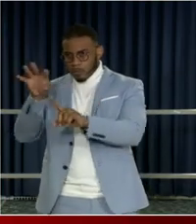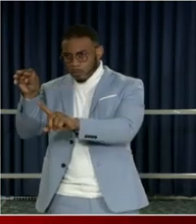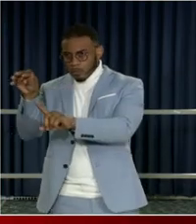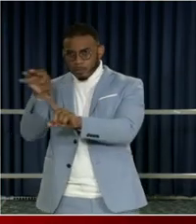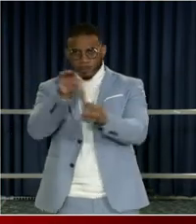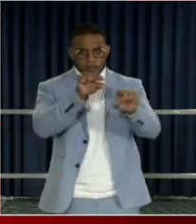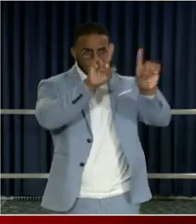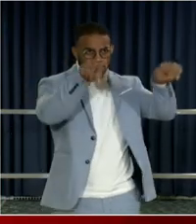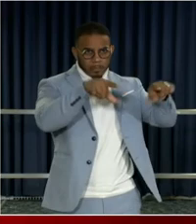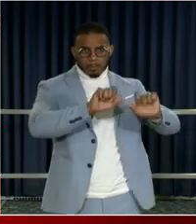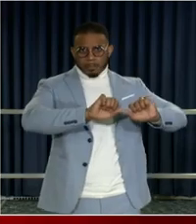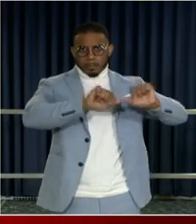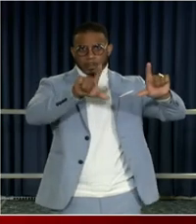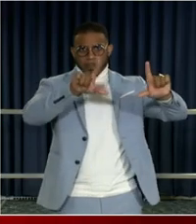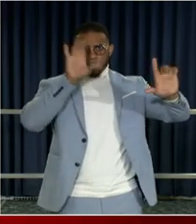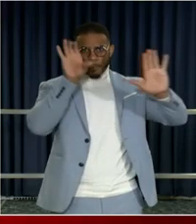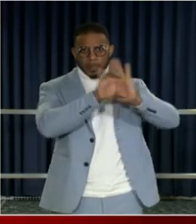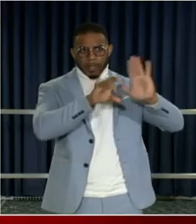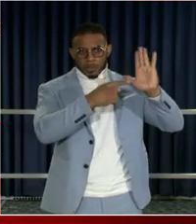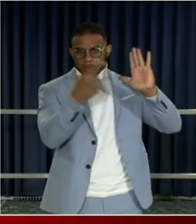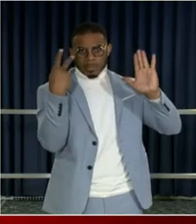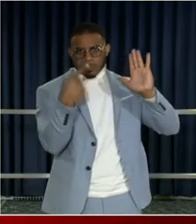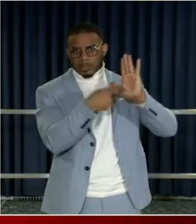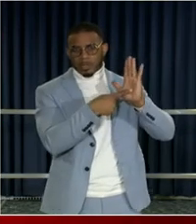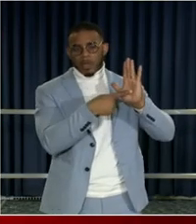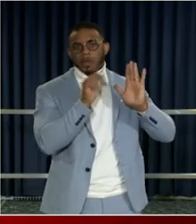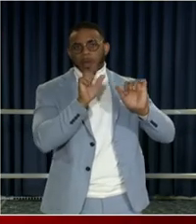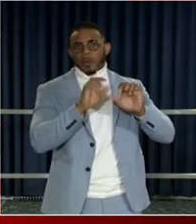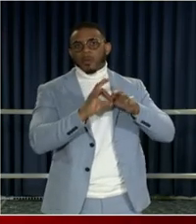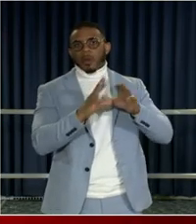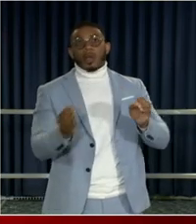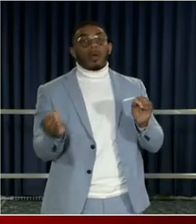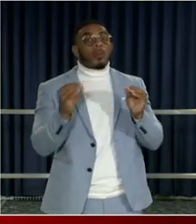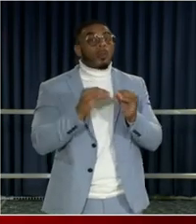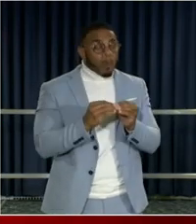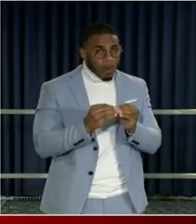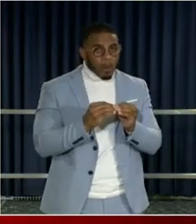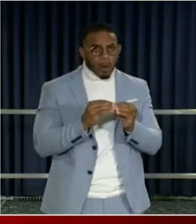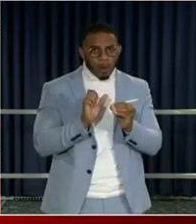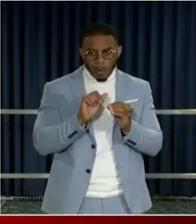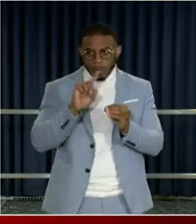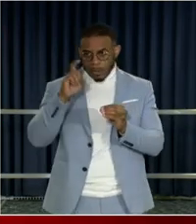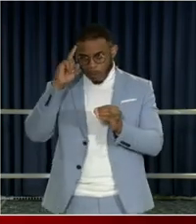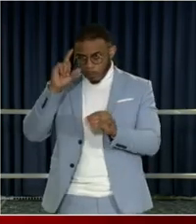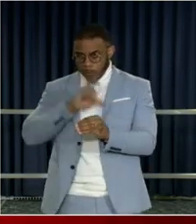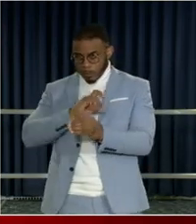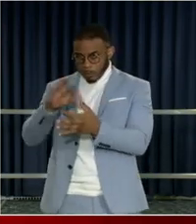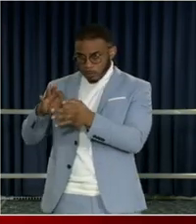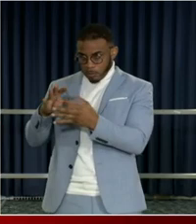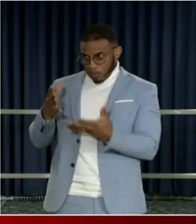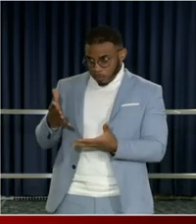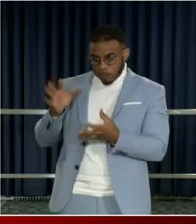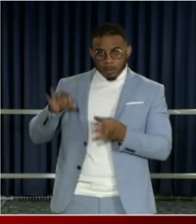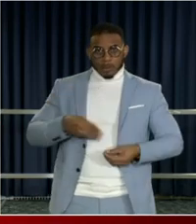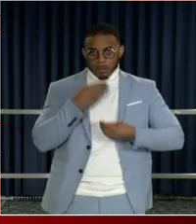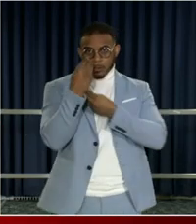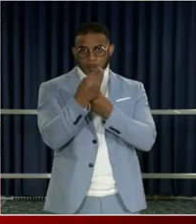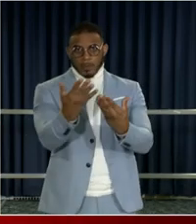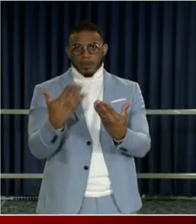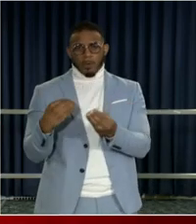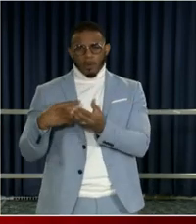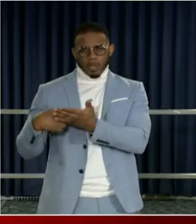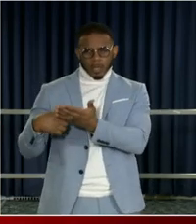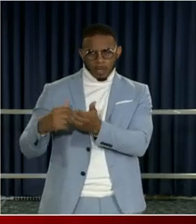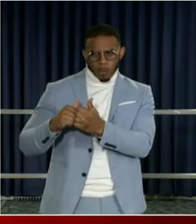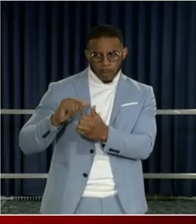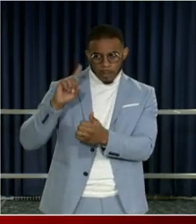MPD will start to release those. We'll be able to release more when we have some more